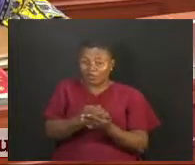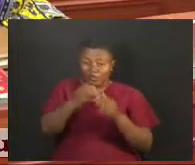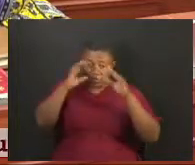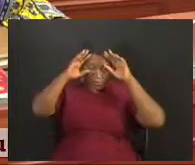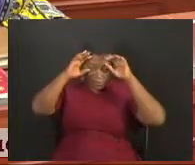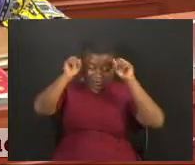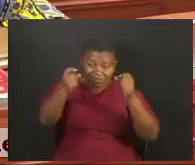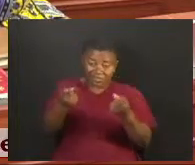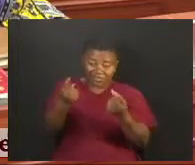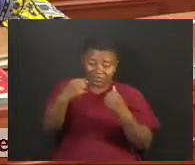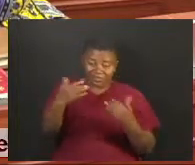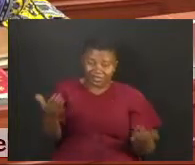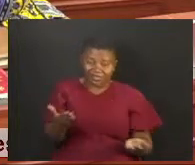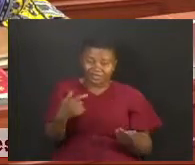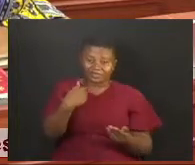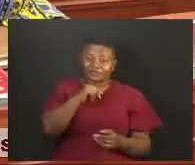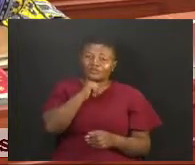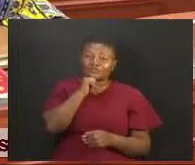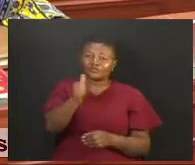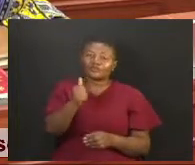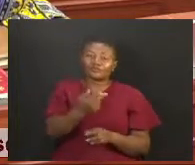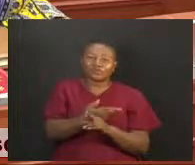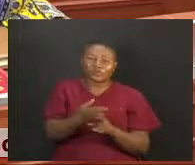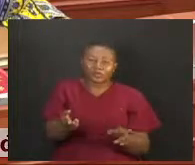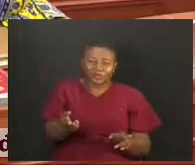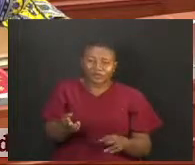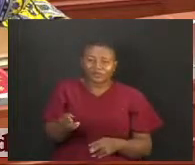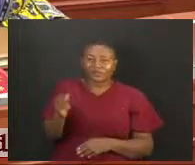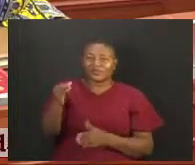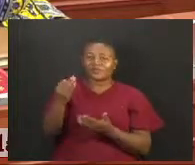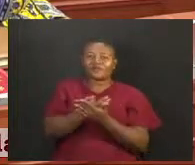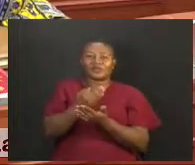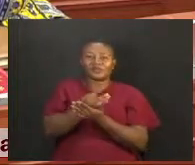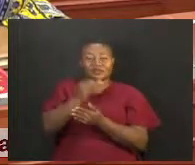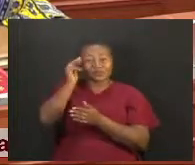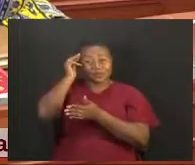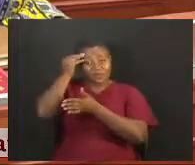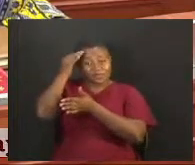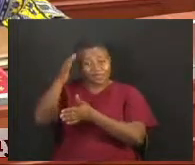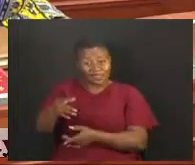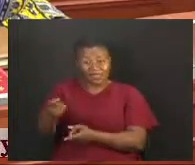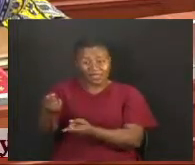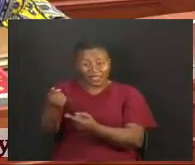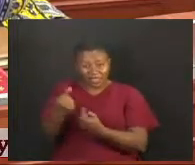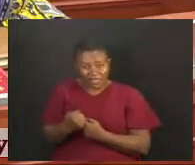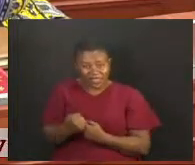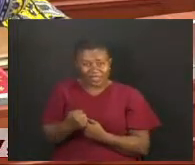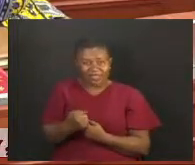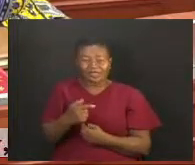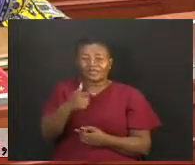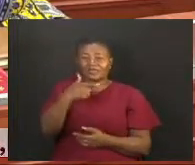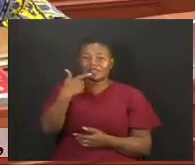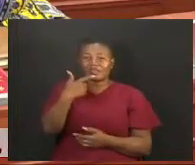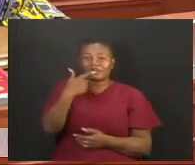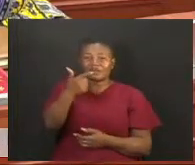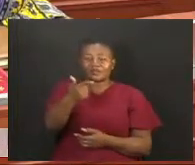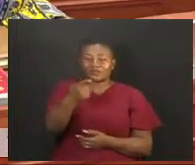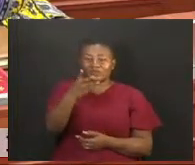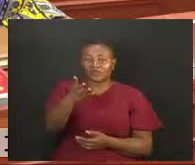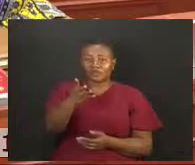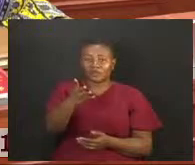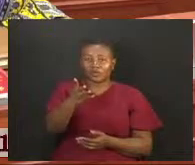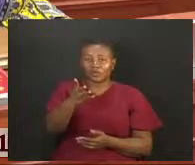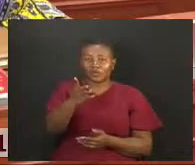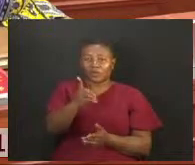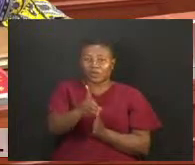ready. The finance minister comes here, and again, the 24-hour economy